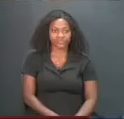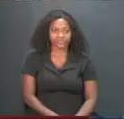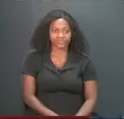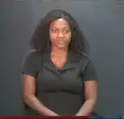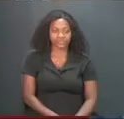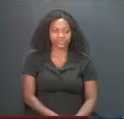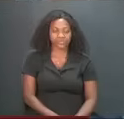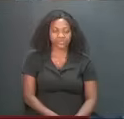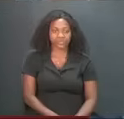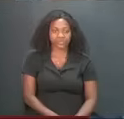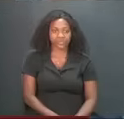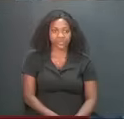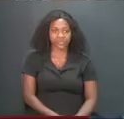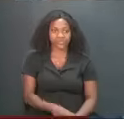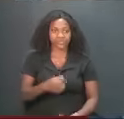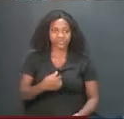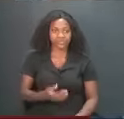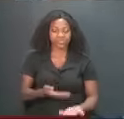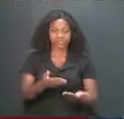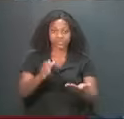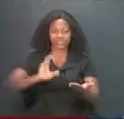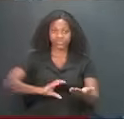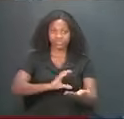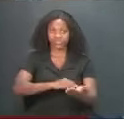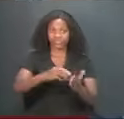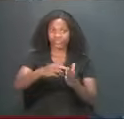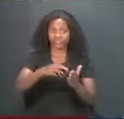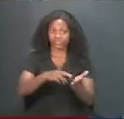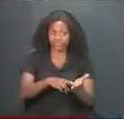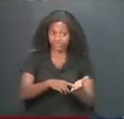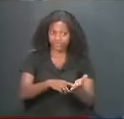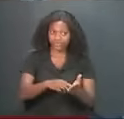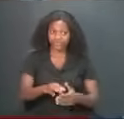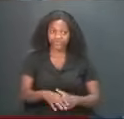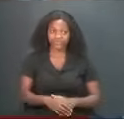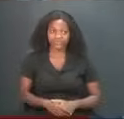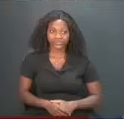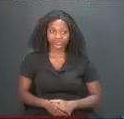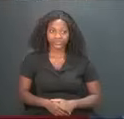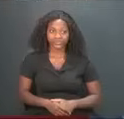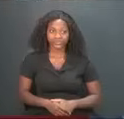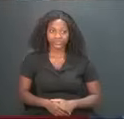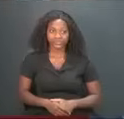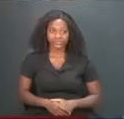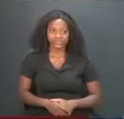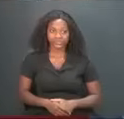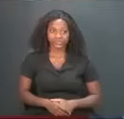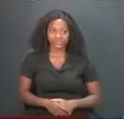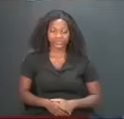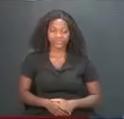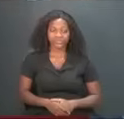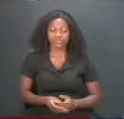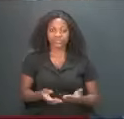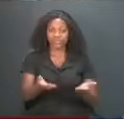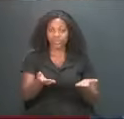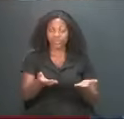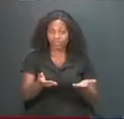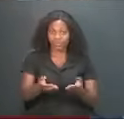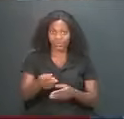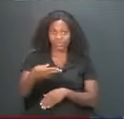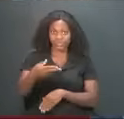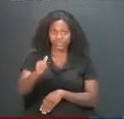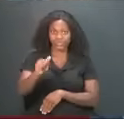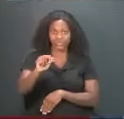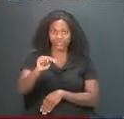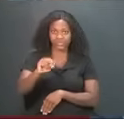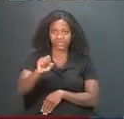I present your committee's report, and as I go through, I want Hansard Department to capture the report has been